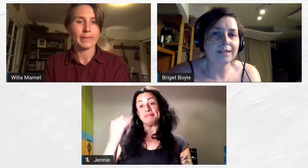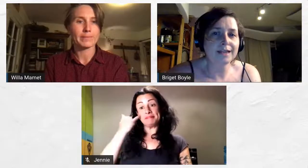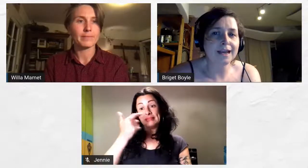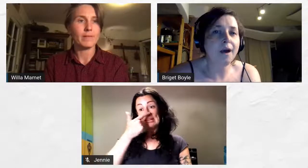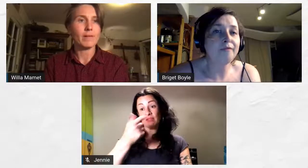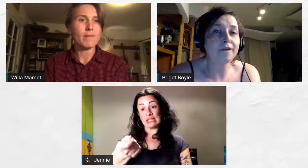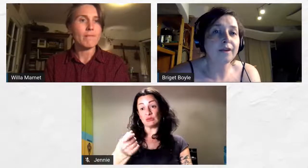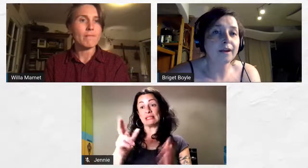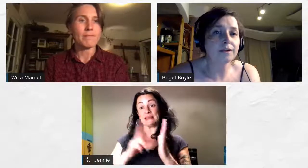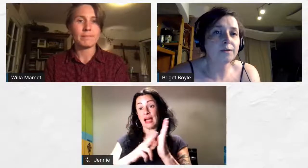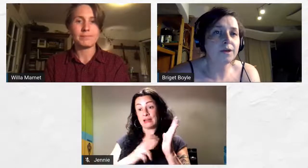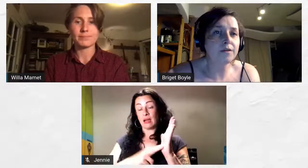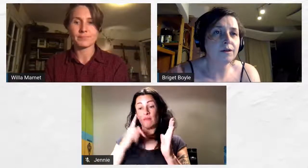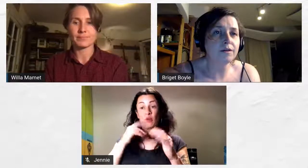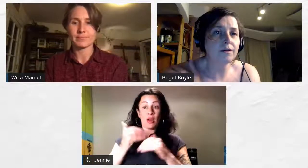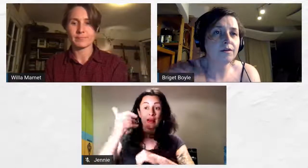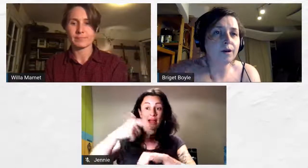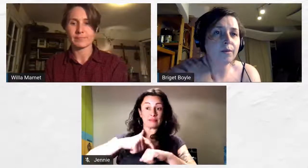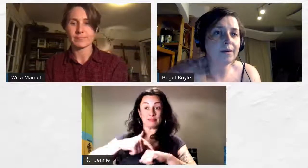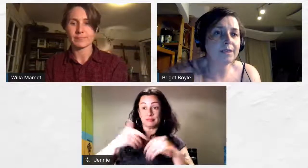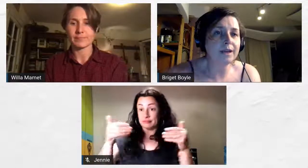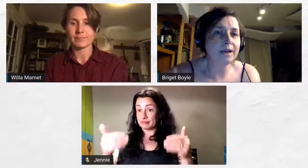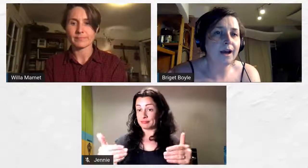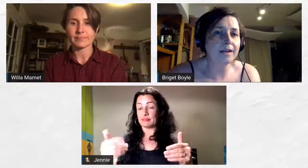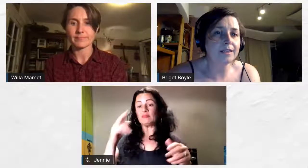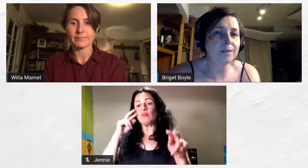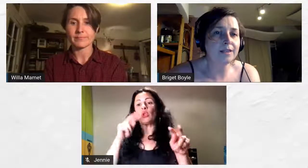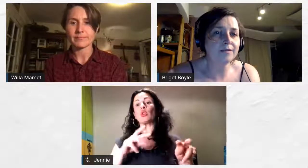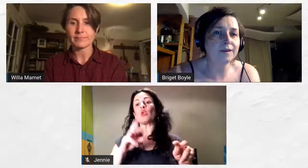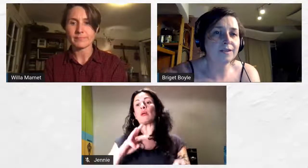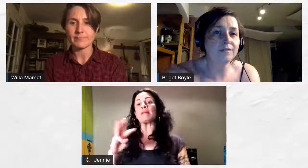interested in signing up for the next one, you can go to our website,